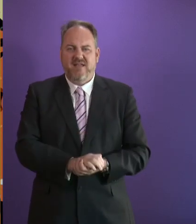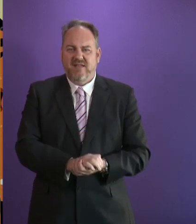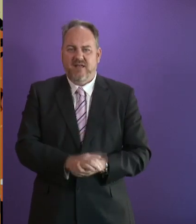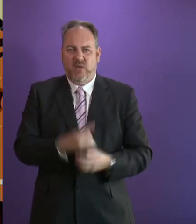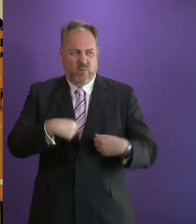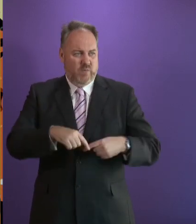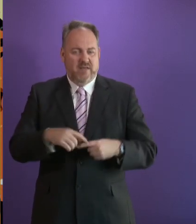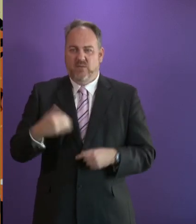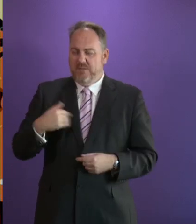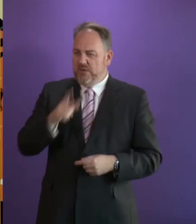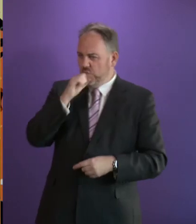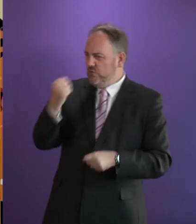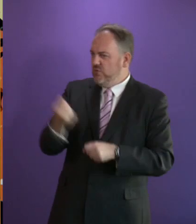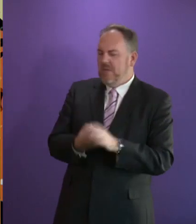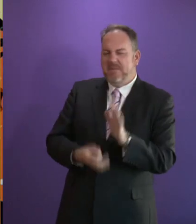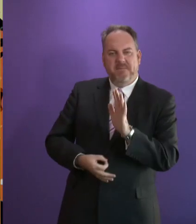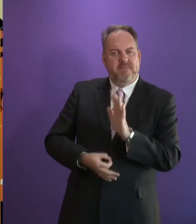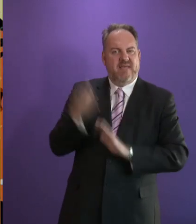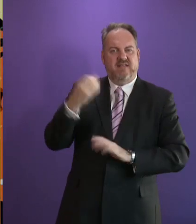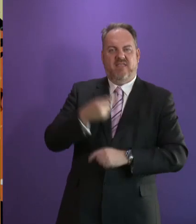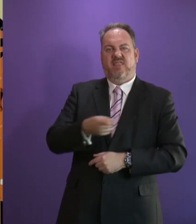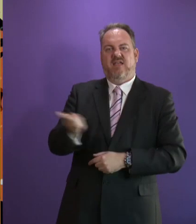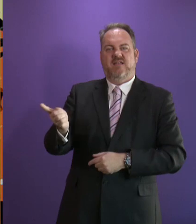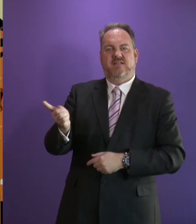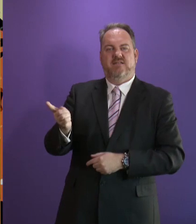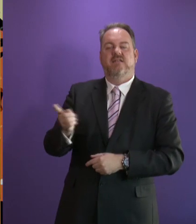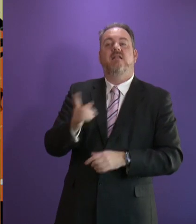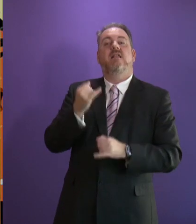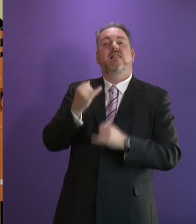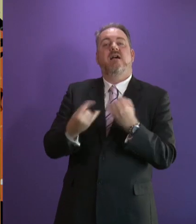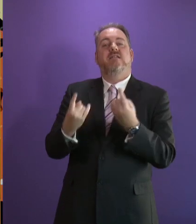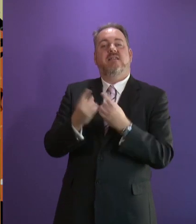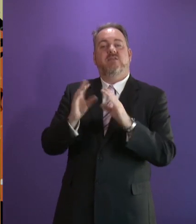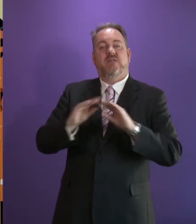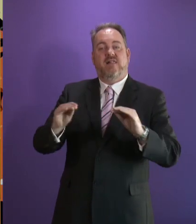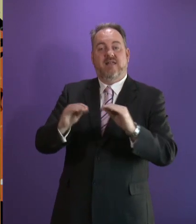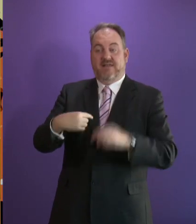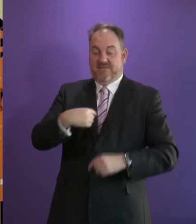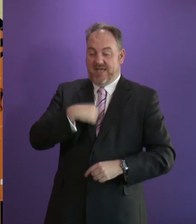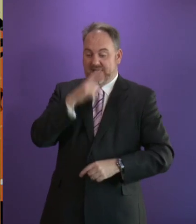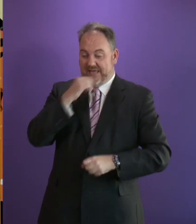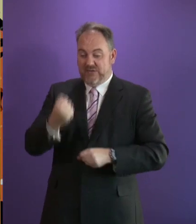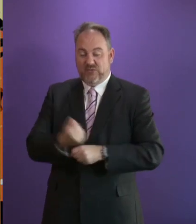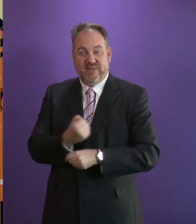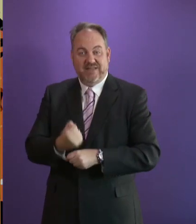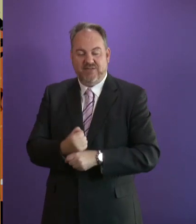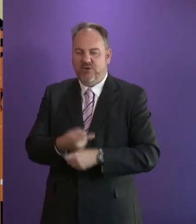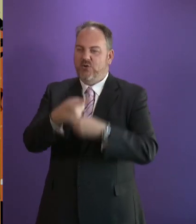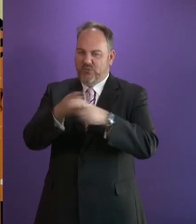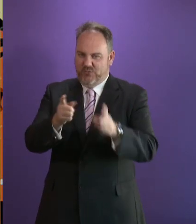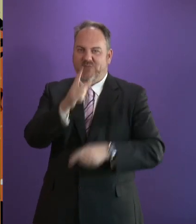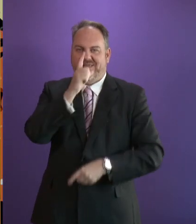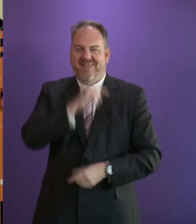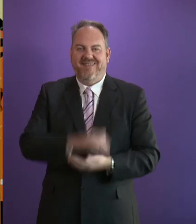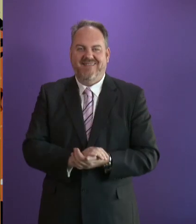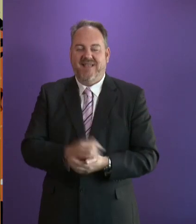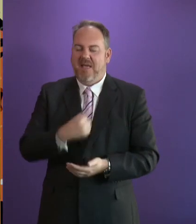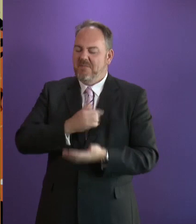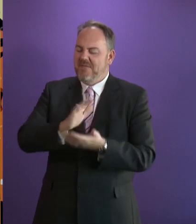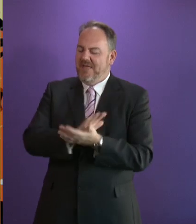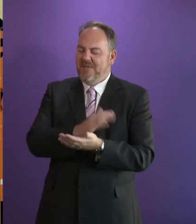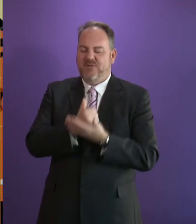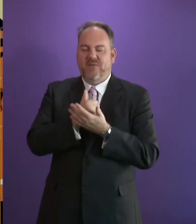better job. So please get yourself involved. I would just say finally, if I can do it, you can do it, and happy to help any woman who wants to in